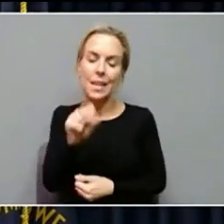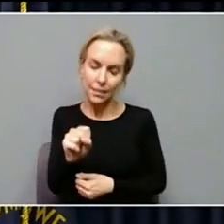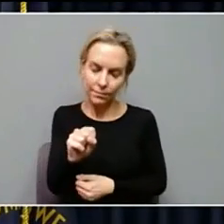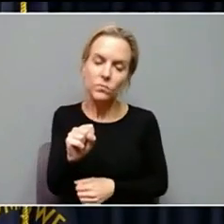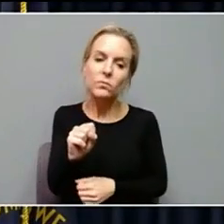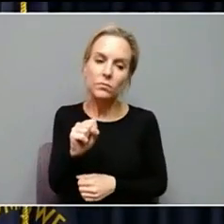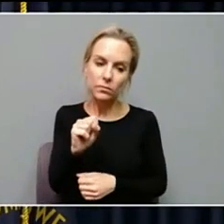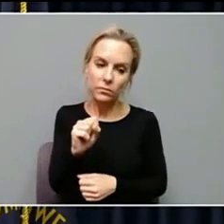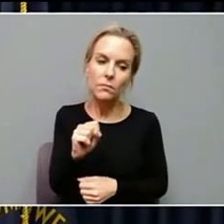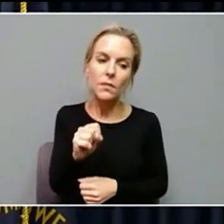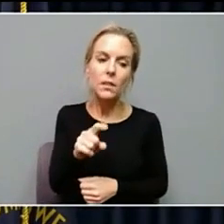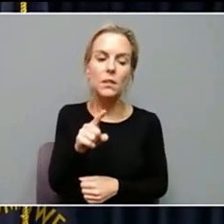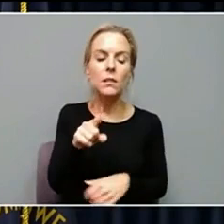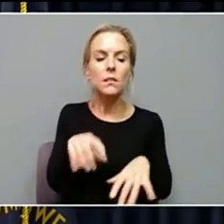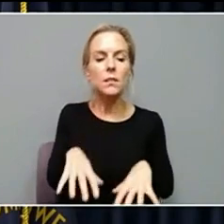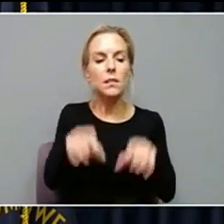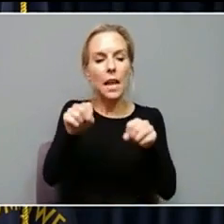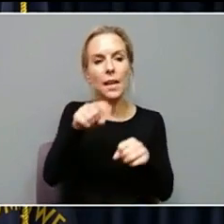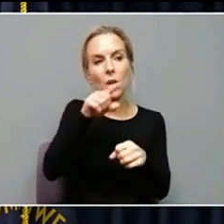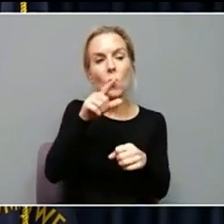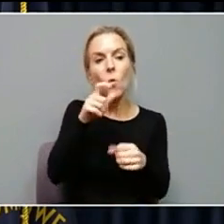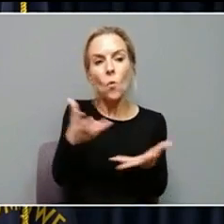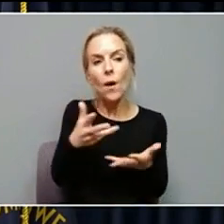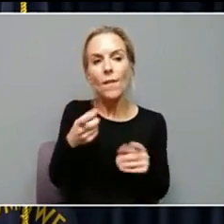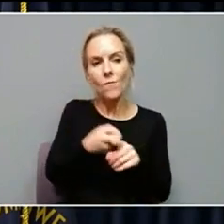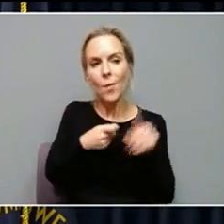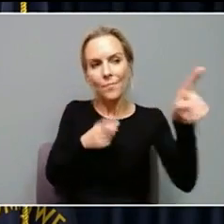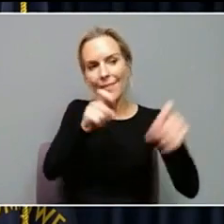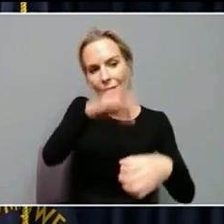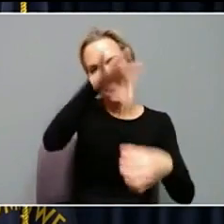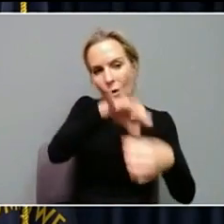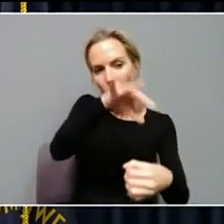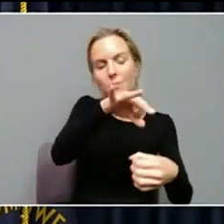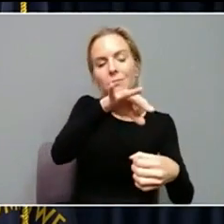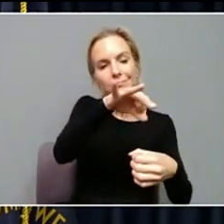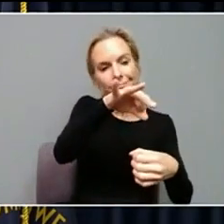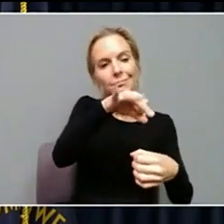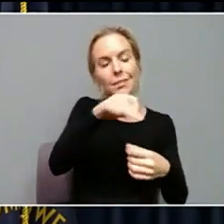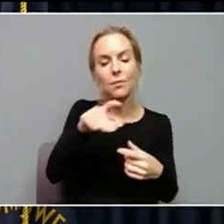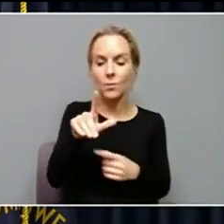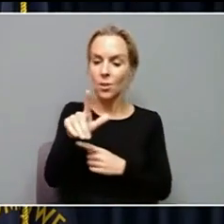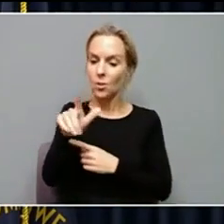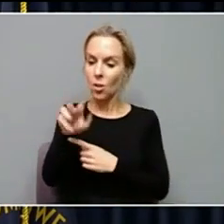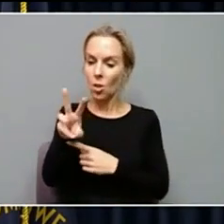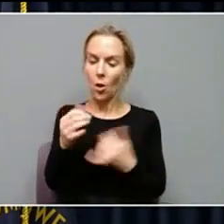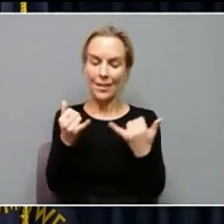that it would take a vote of the General Assembly. And certainly with what the law is now,